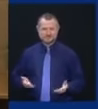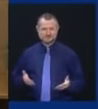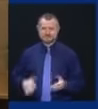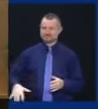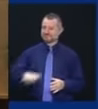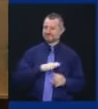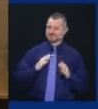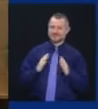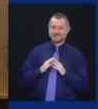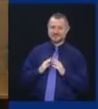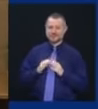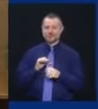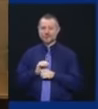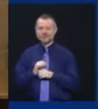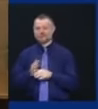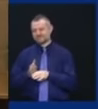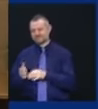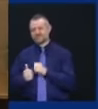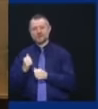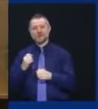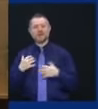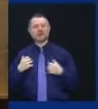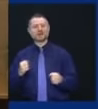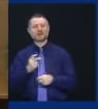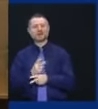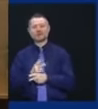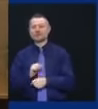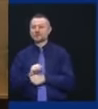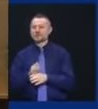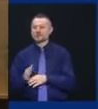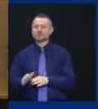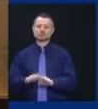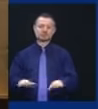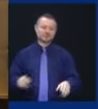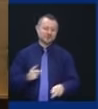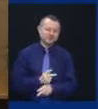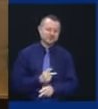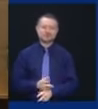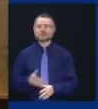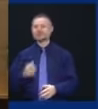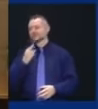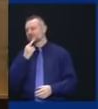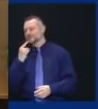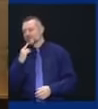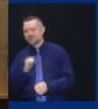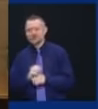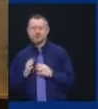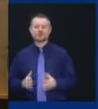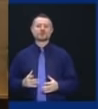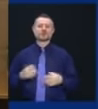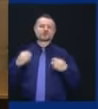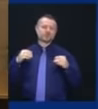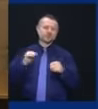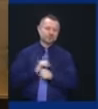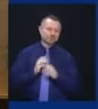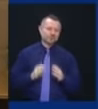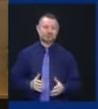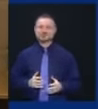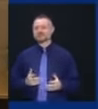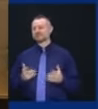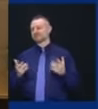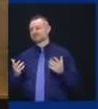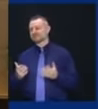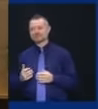health workers. They were on the front lines. Childcare workers, restaurant workers, retail workers, people every day, and even